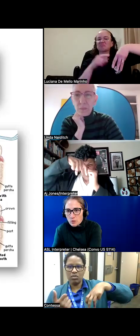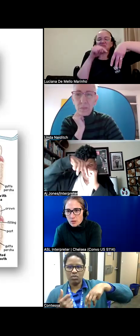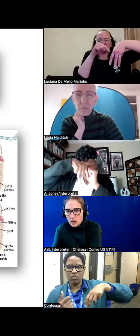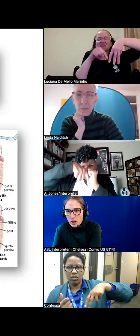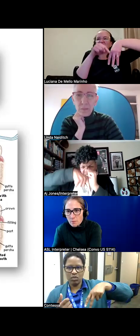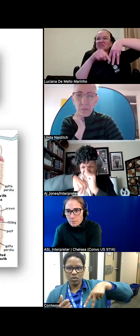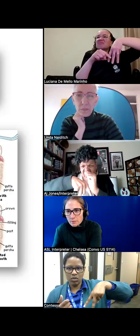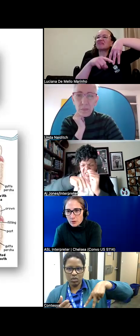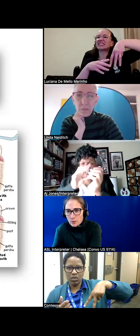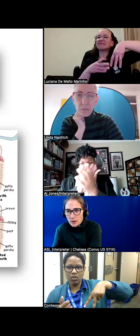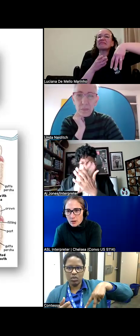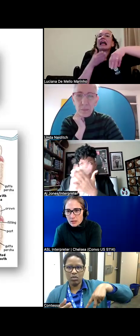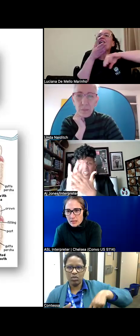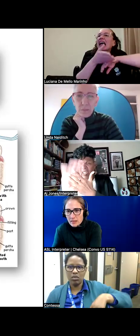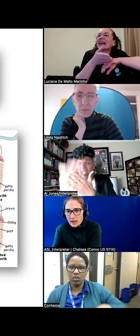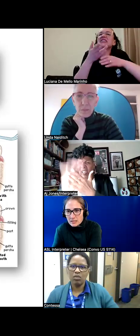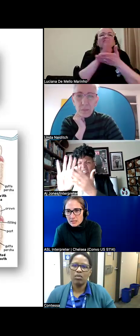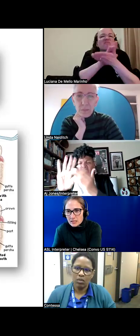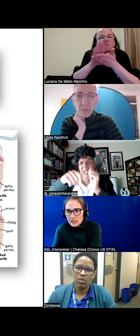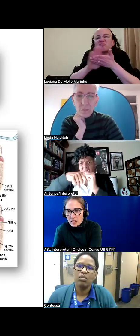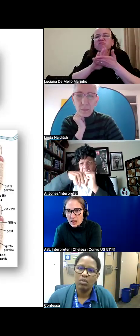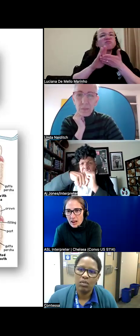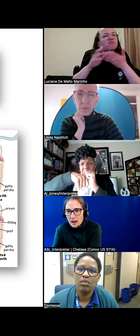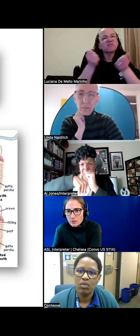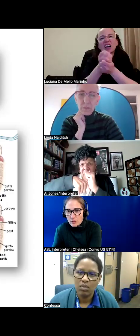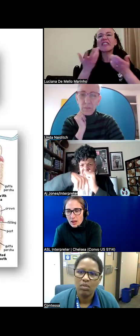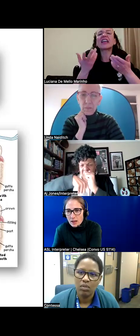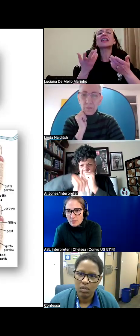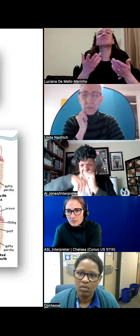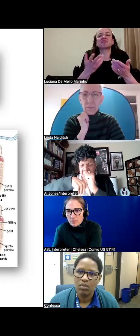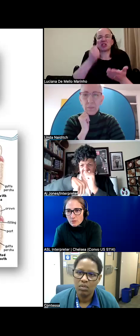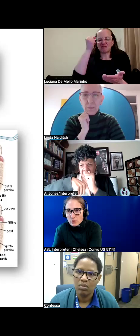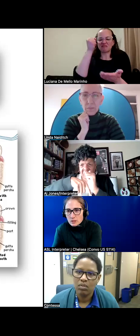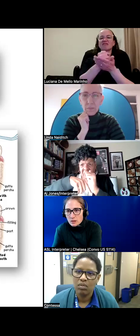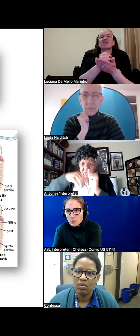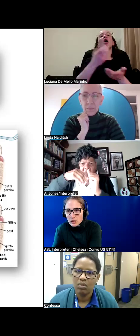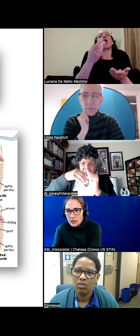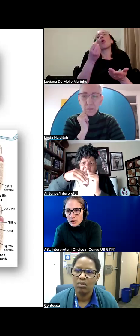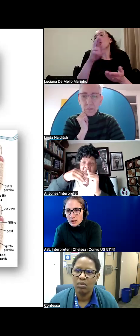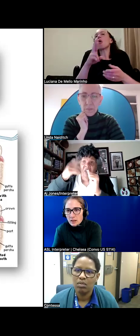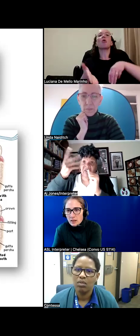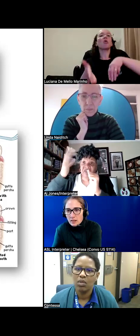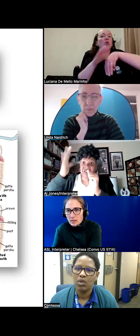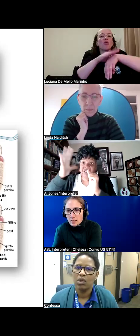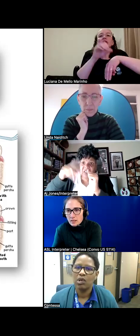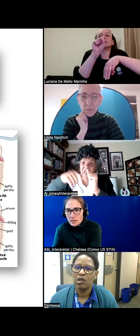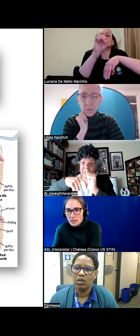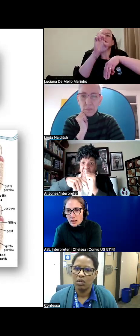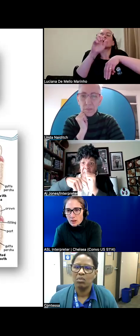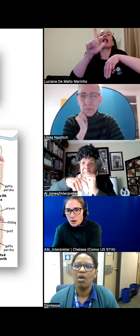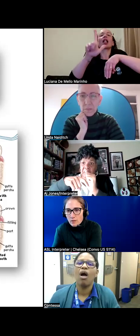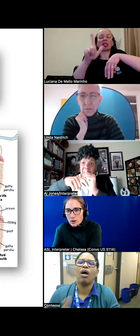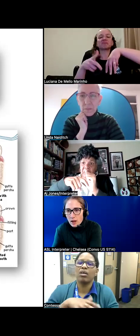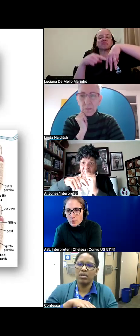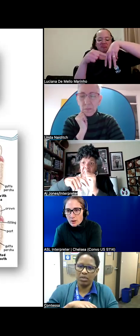Remove the gum, go in there and clean that. After that, after it's done with the cleaning, then